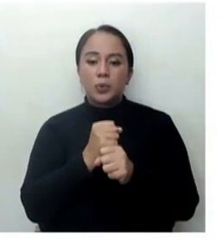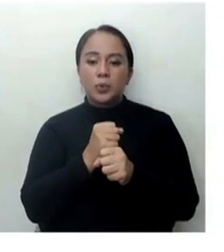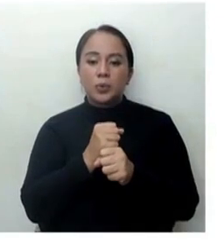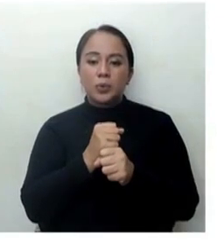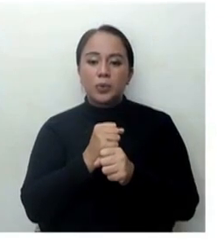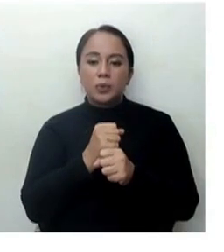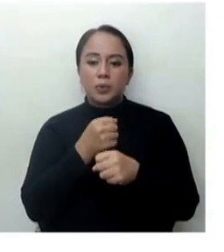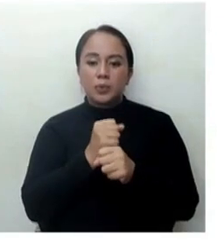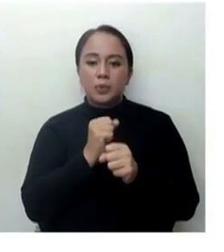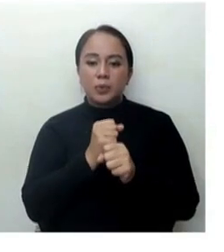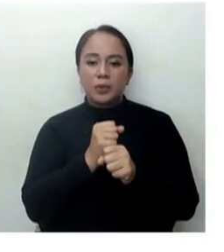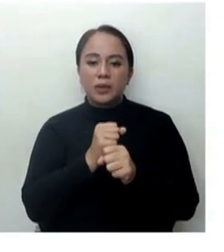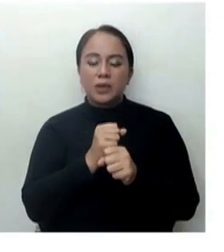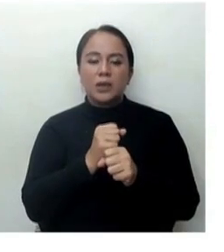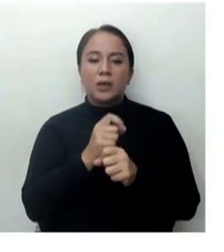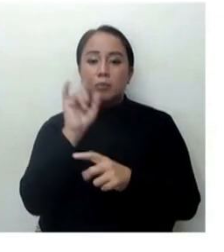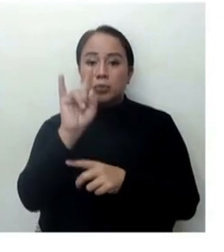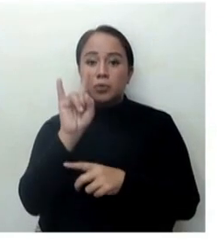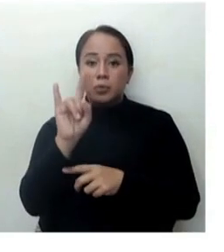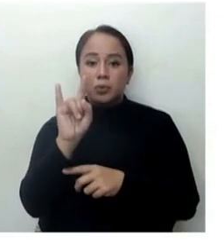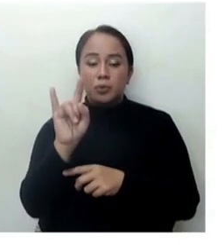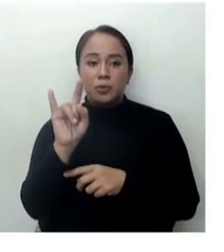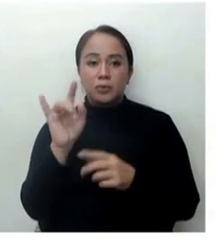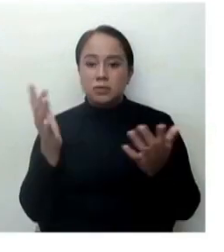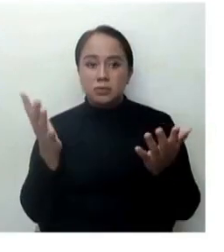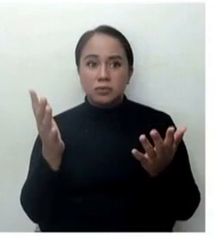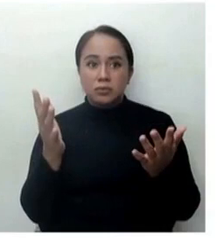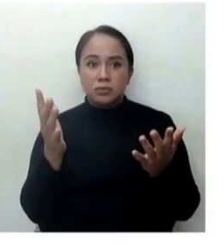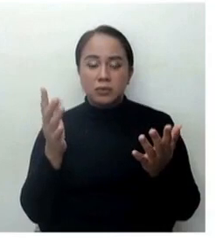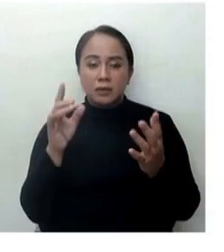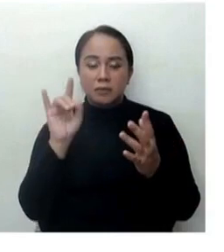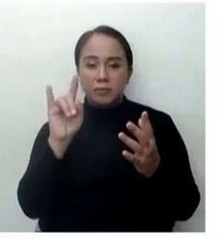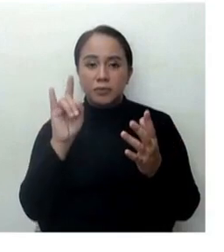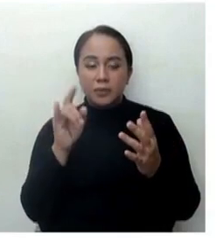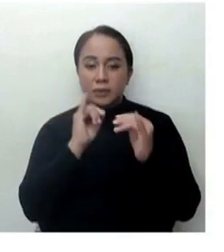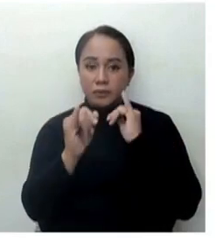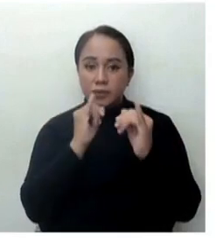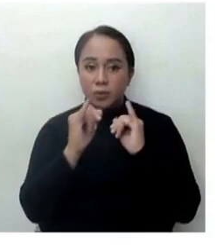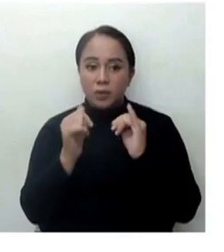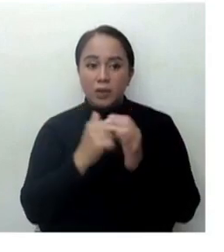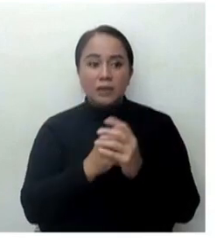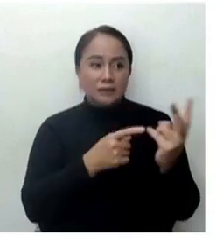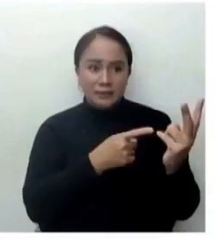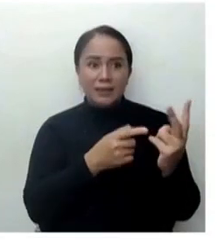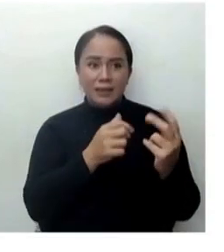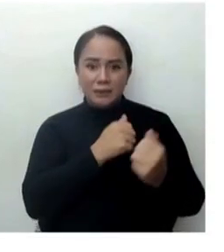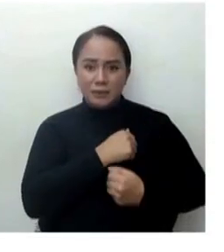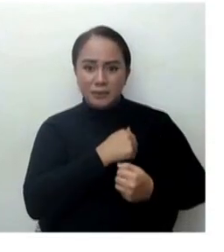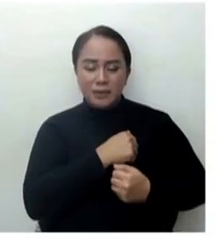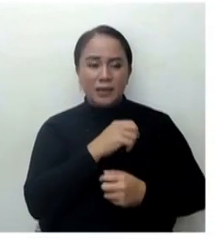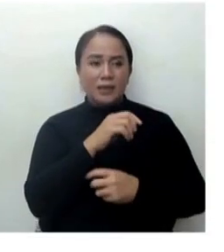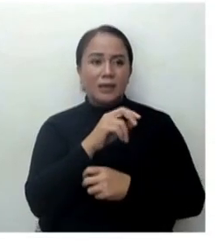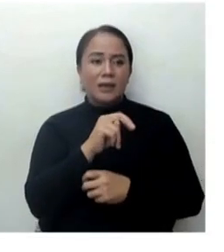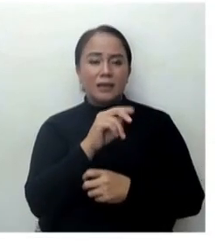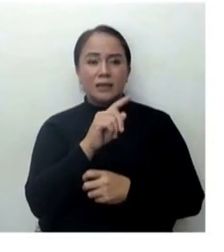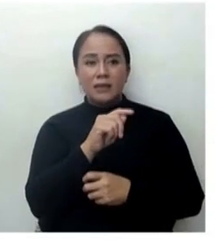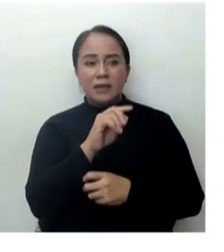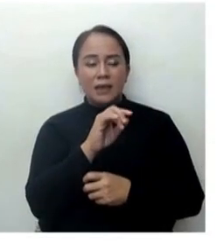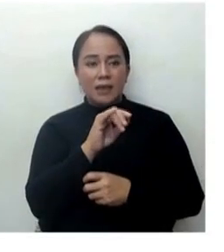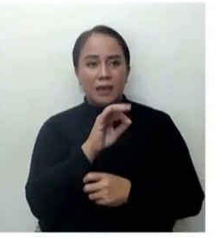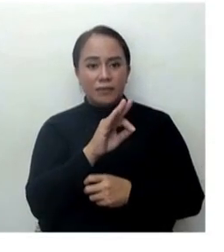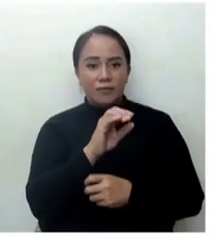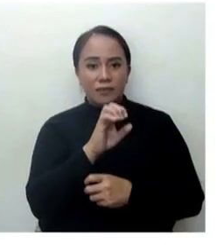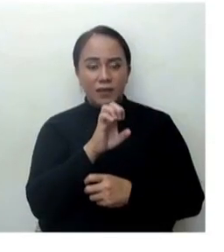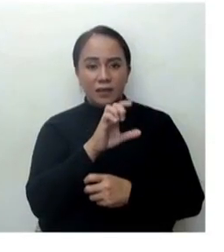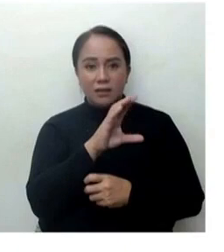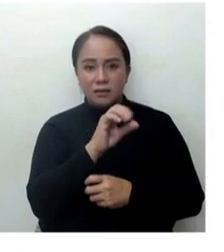who curated the press briefing? It was the press briefing of the Armed Forces of the Philippines itself, or the NPFLCAC. So if there's anyone